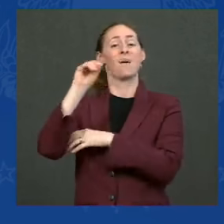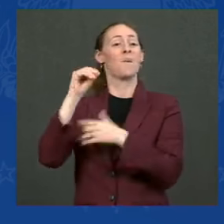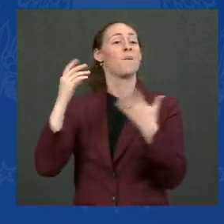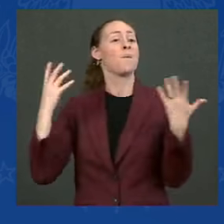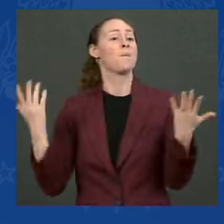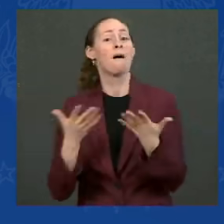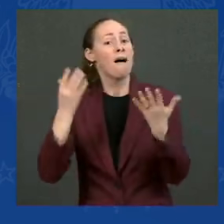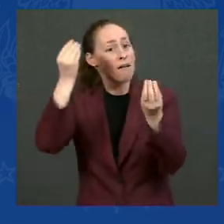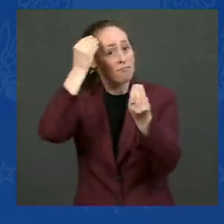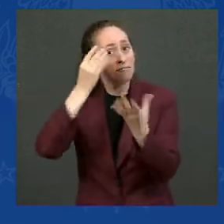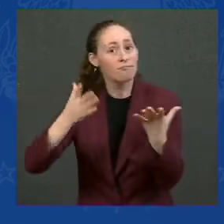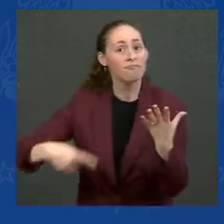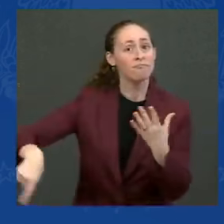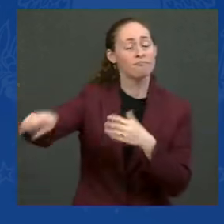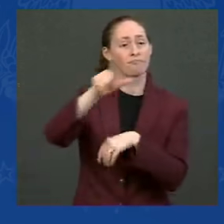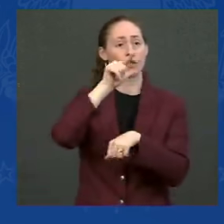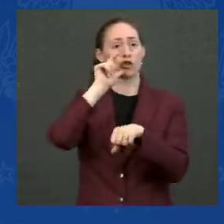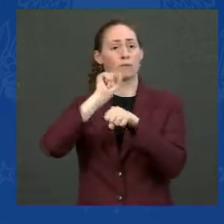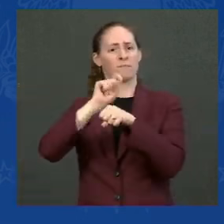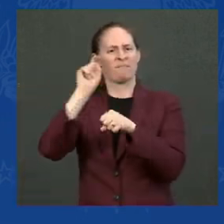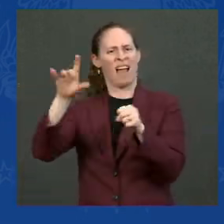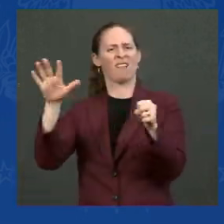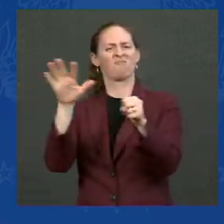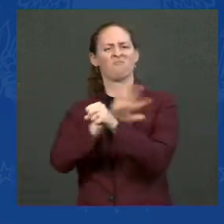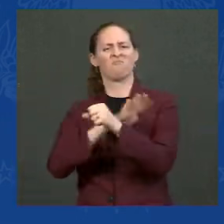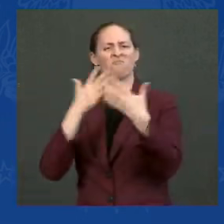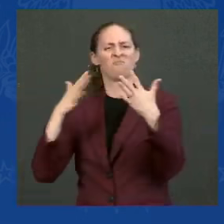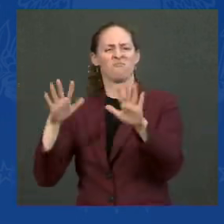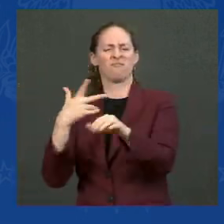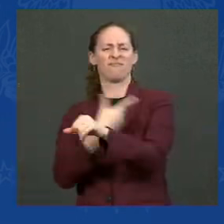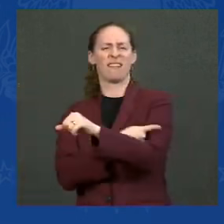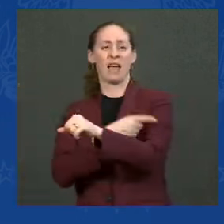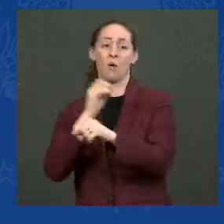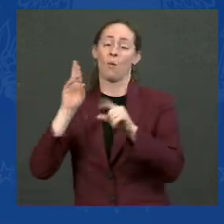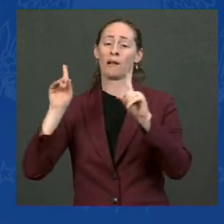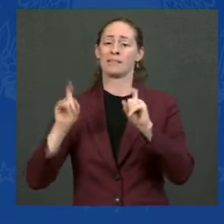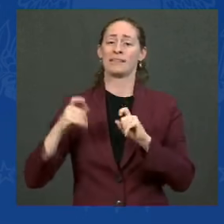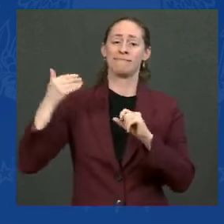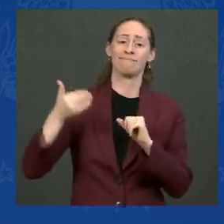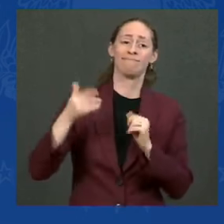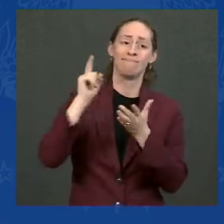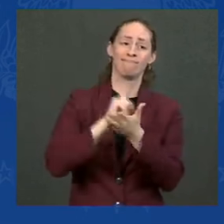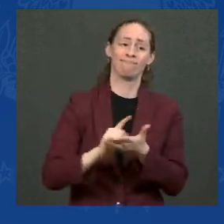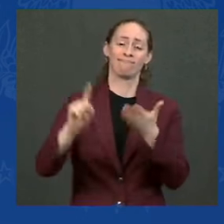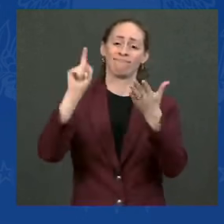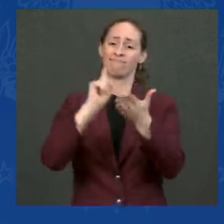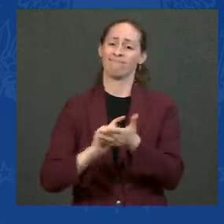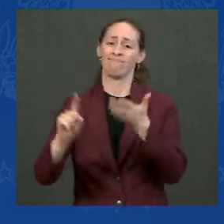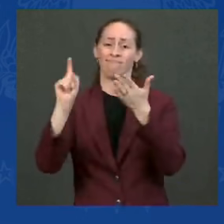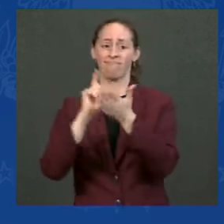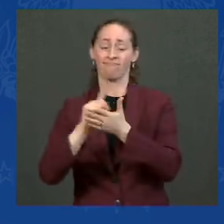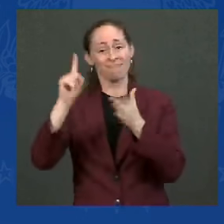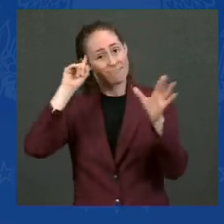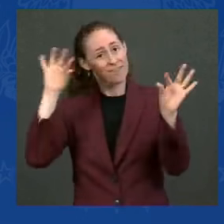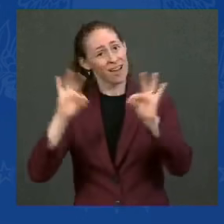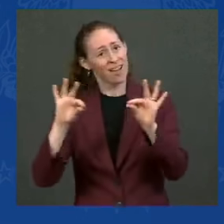all employees to be fully vaccinated or test once a week. It matters. I know these decisions aren't